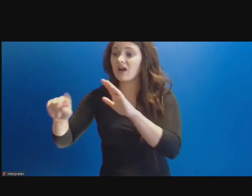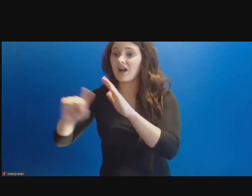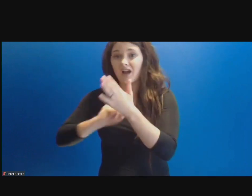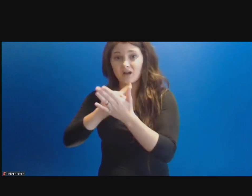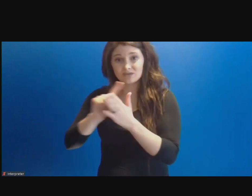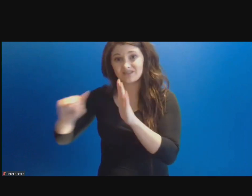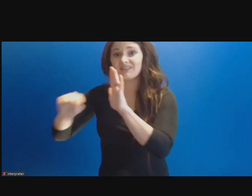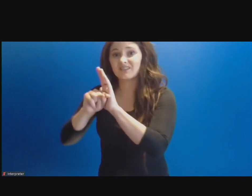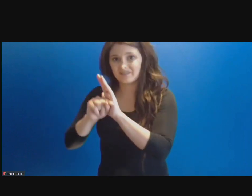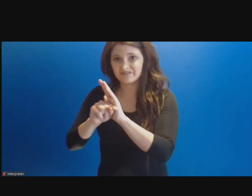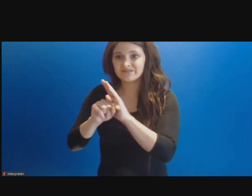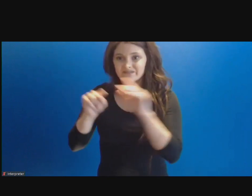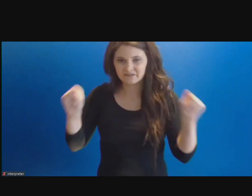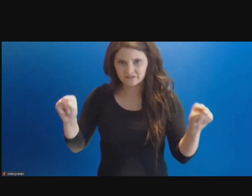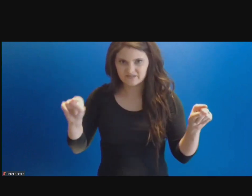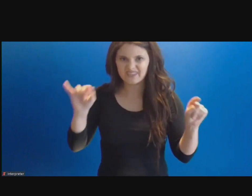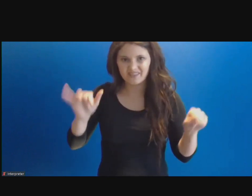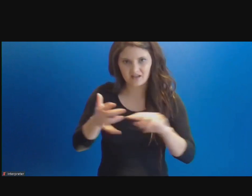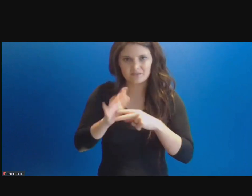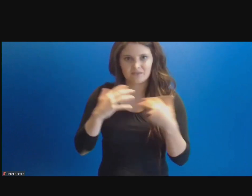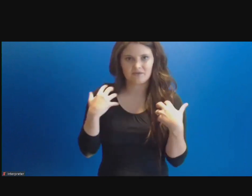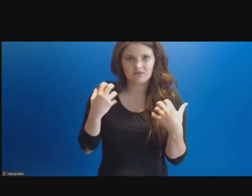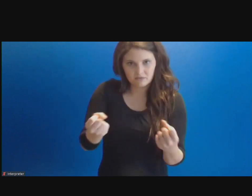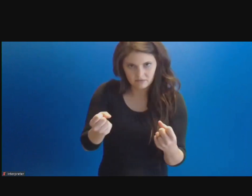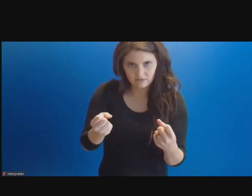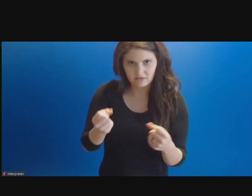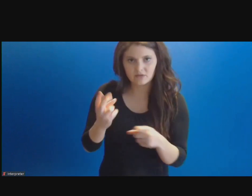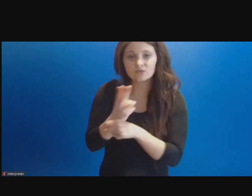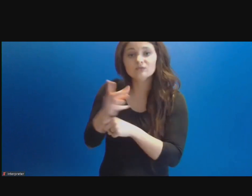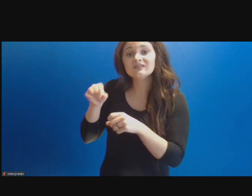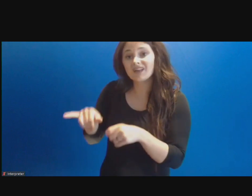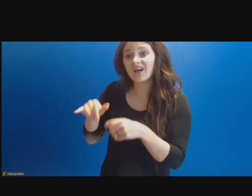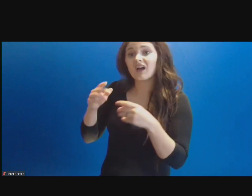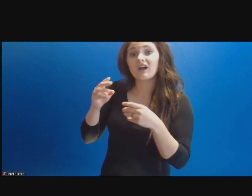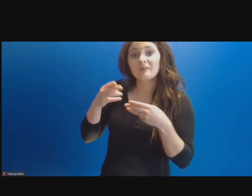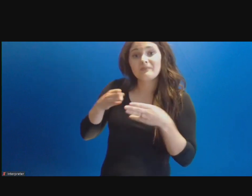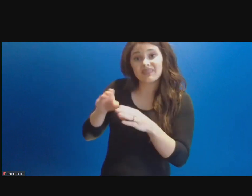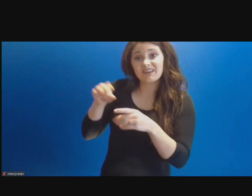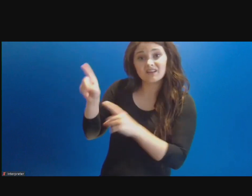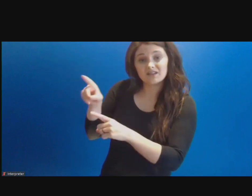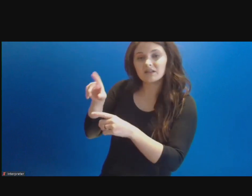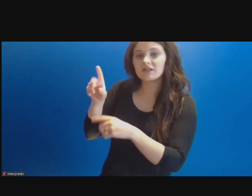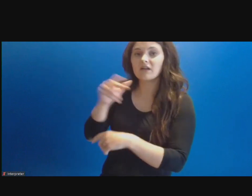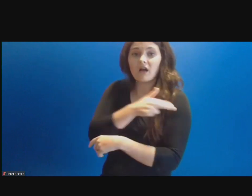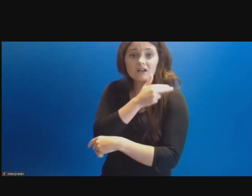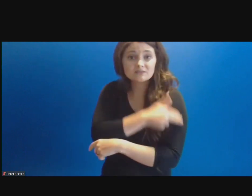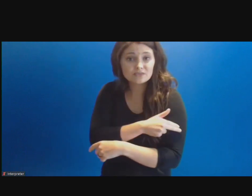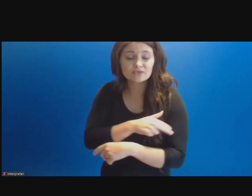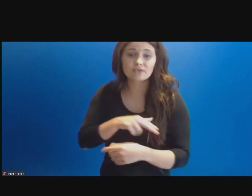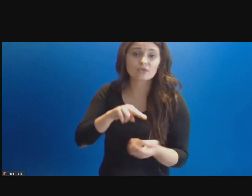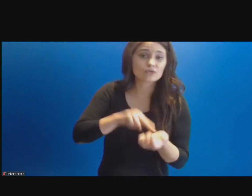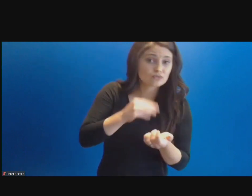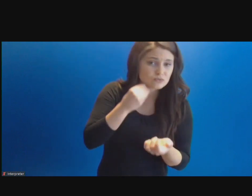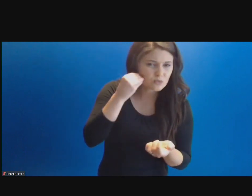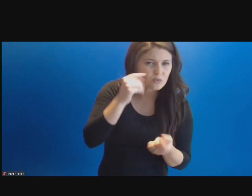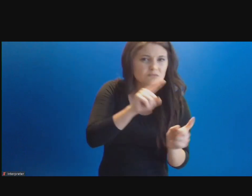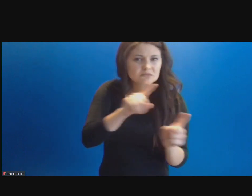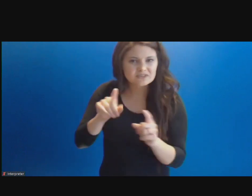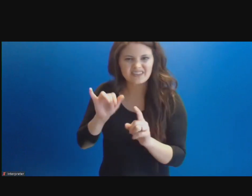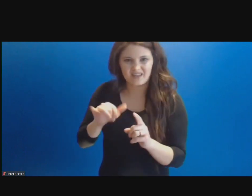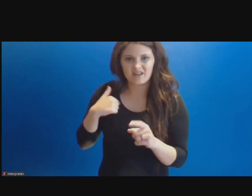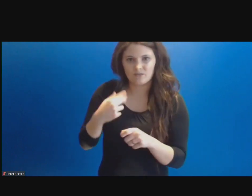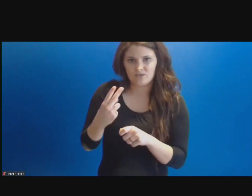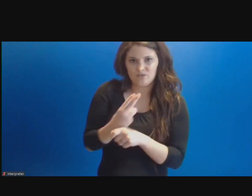also using it on individuals who are in a nursing home, long-term care facility. The